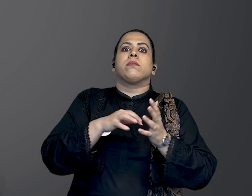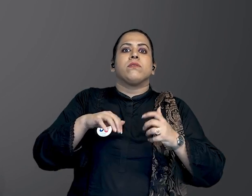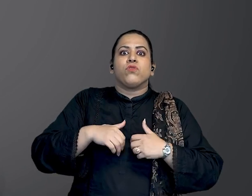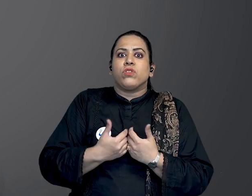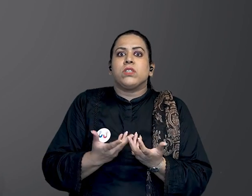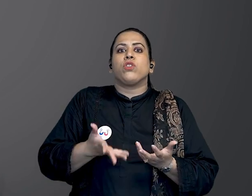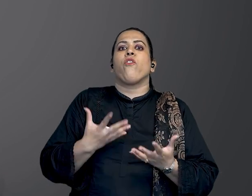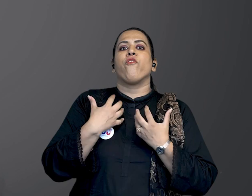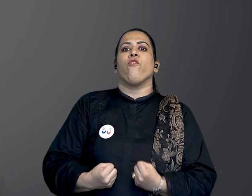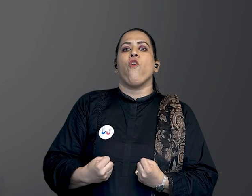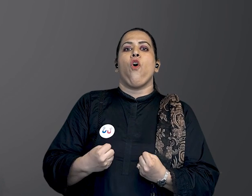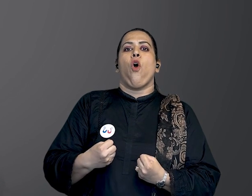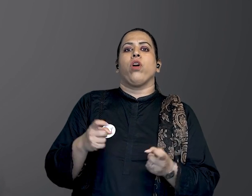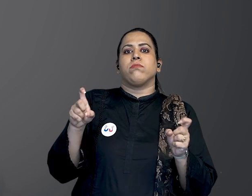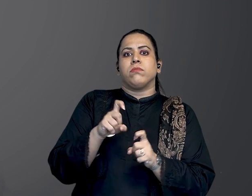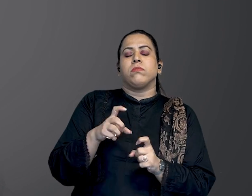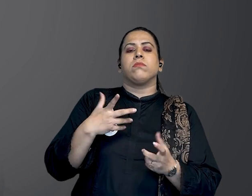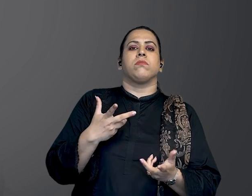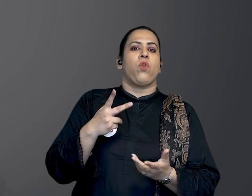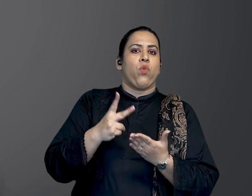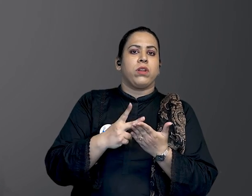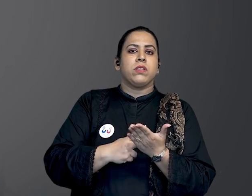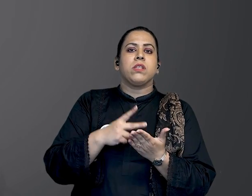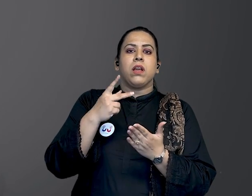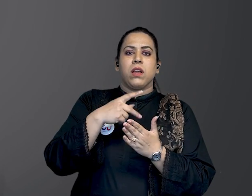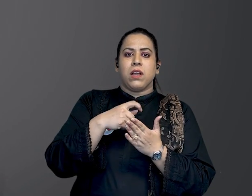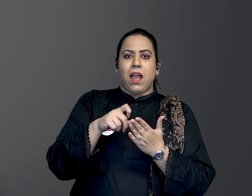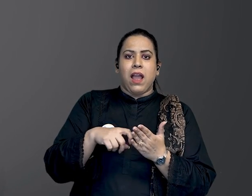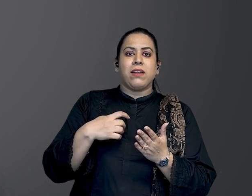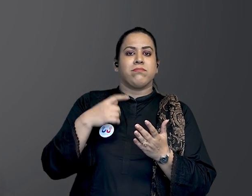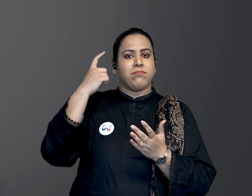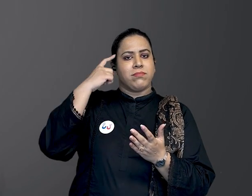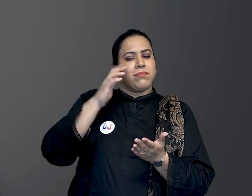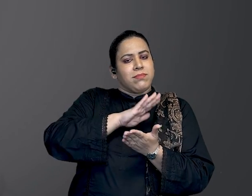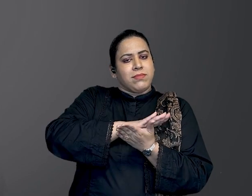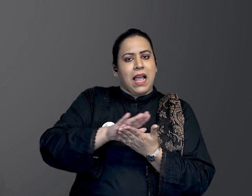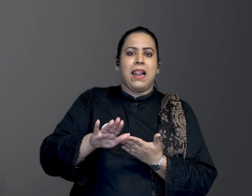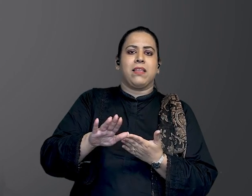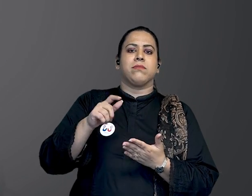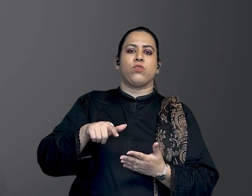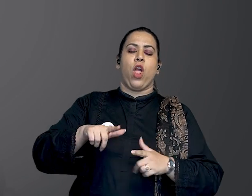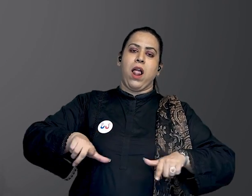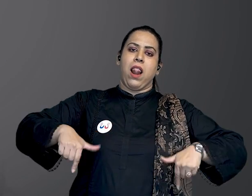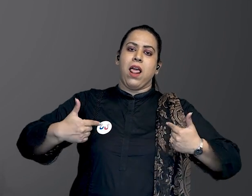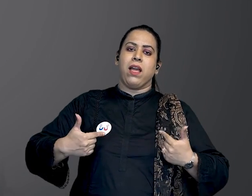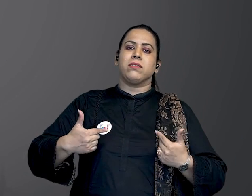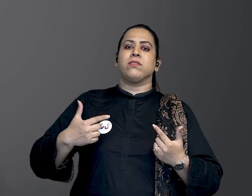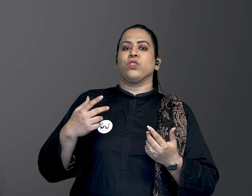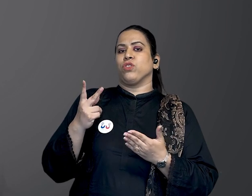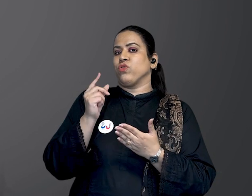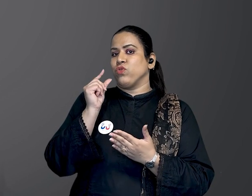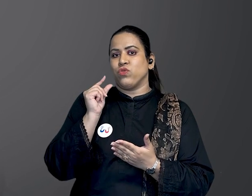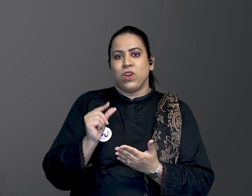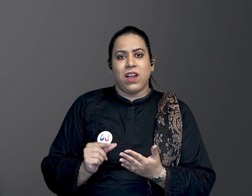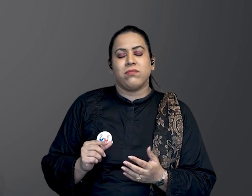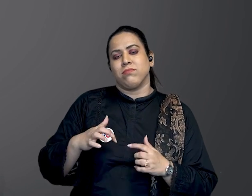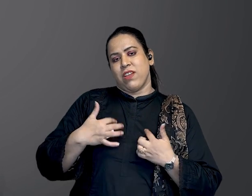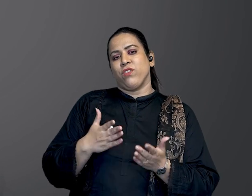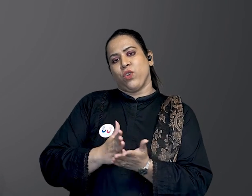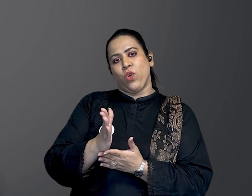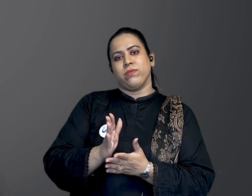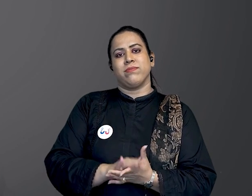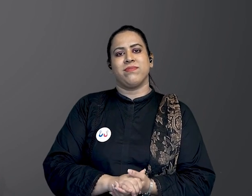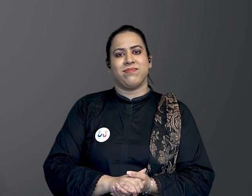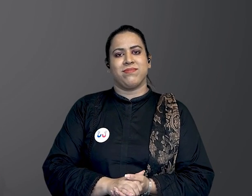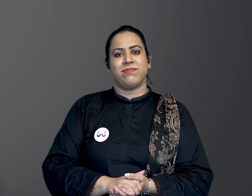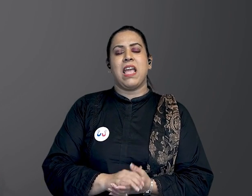company providing nutritional consultancies to individuals and B2B well-being programs. Our whole mission